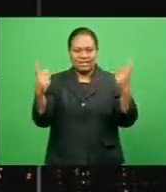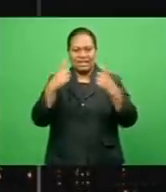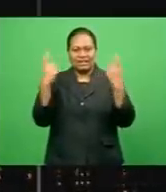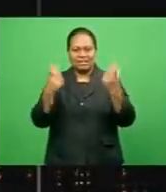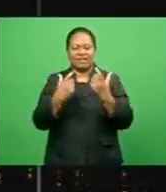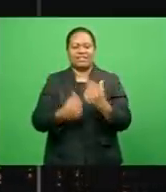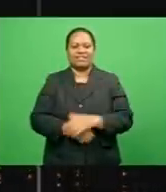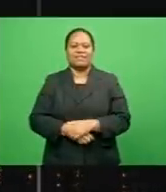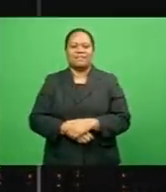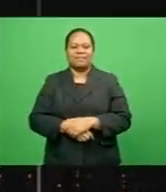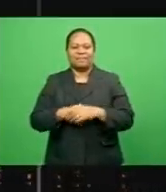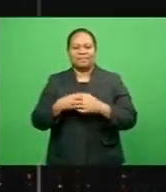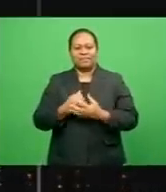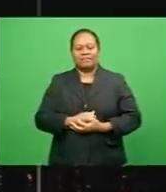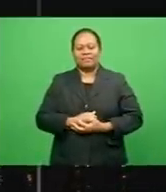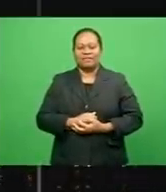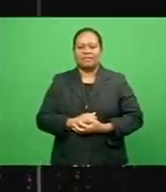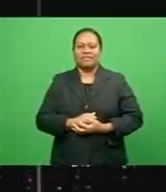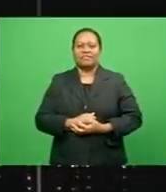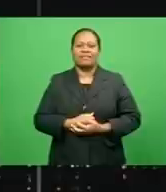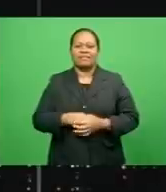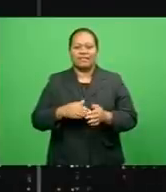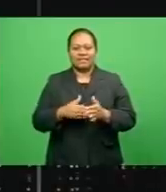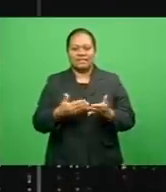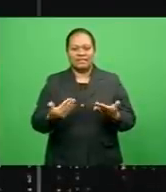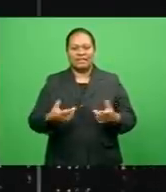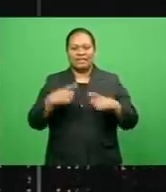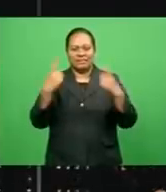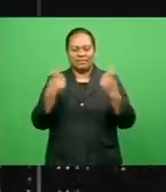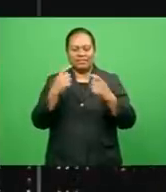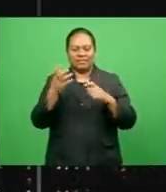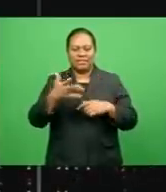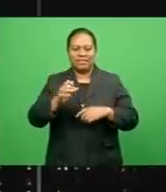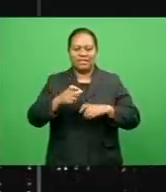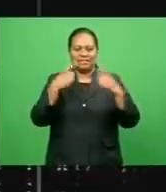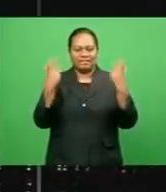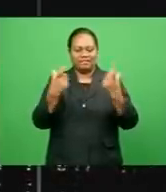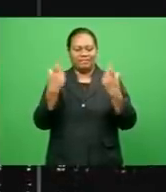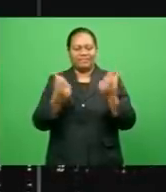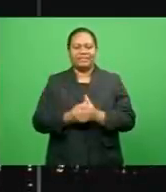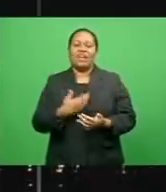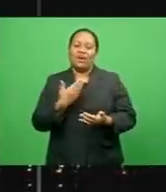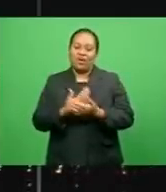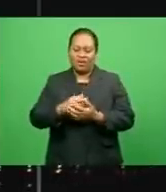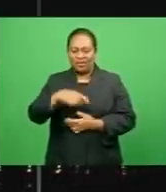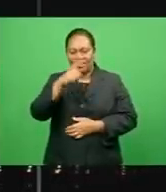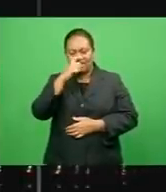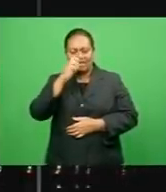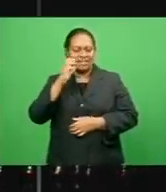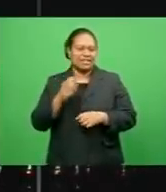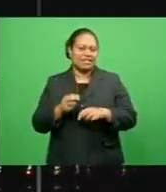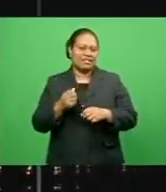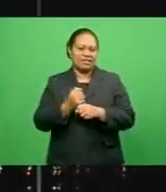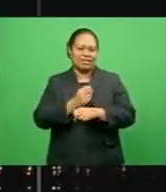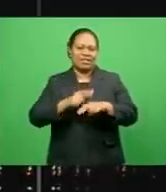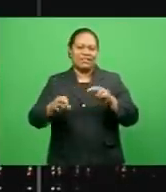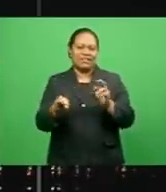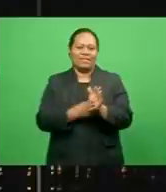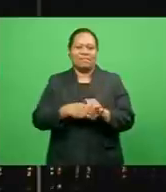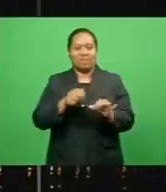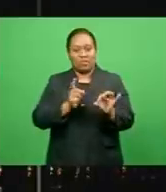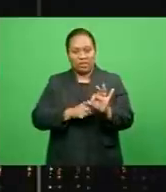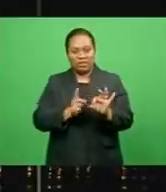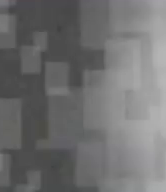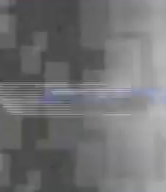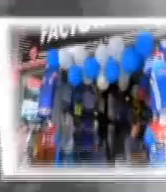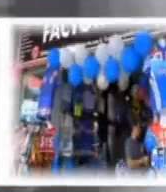tributes pour in for 50th anniversary. Now for these stories and others, tune in daily to our sister radio station Gold FM. Our poll question